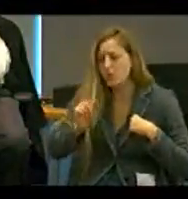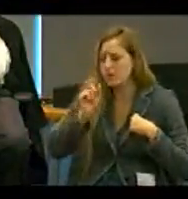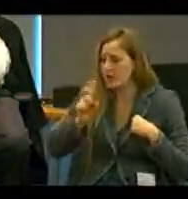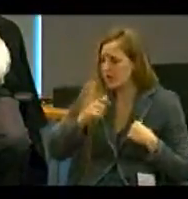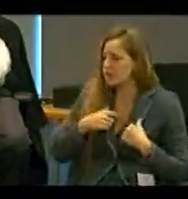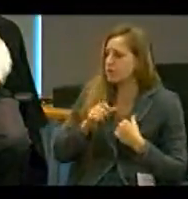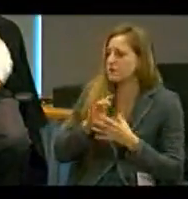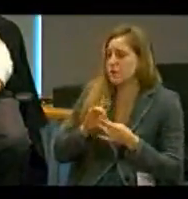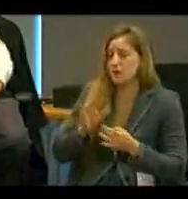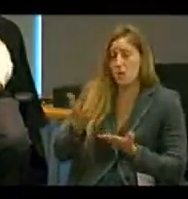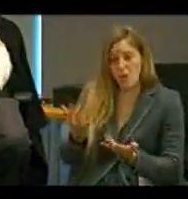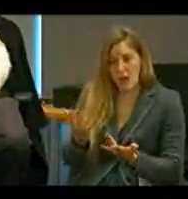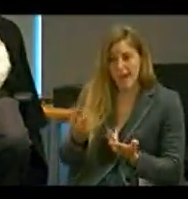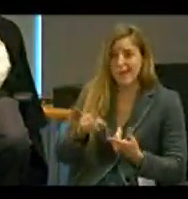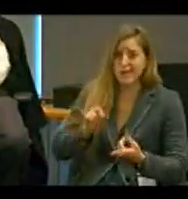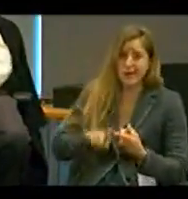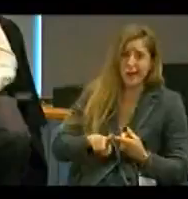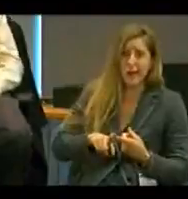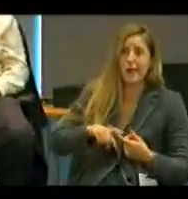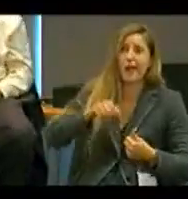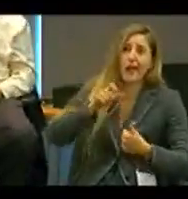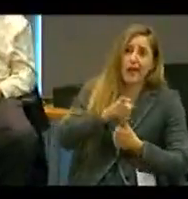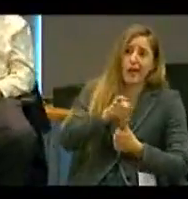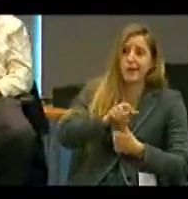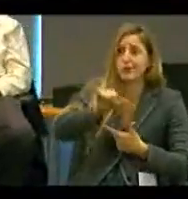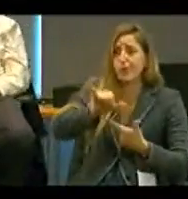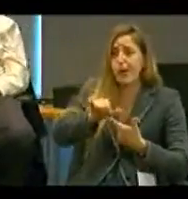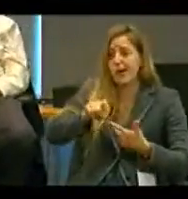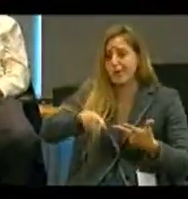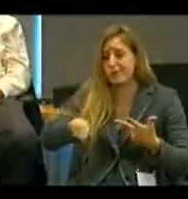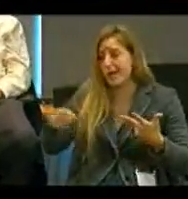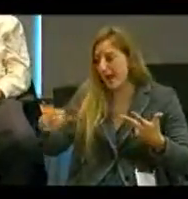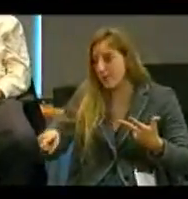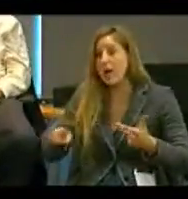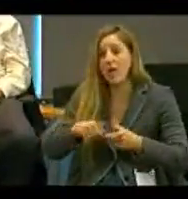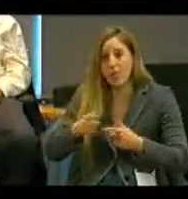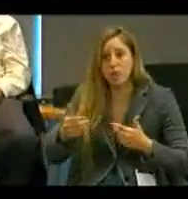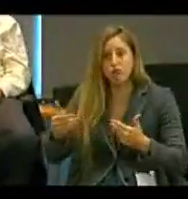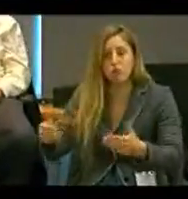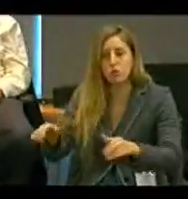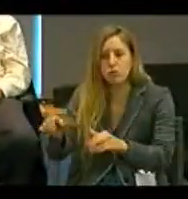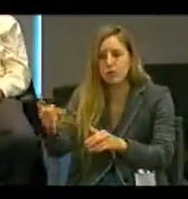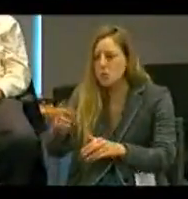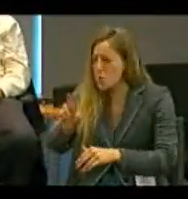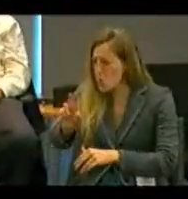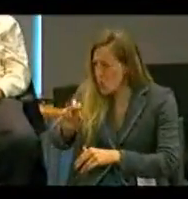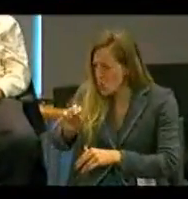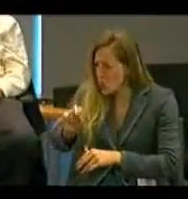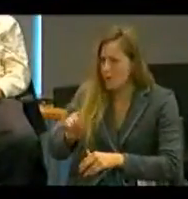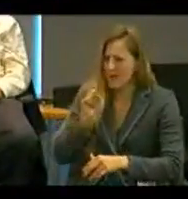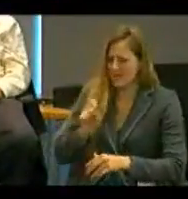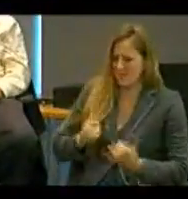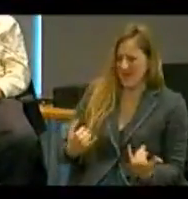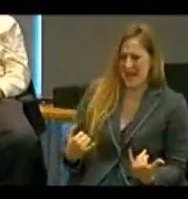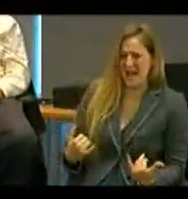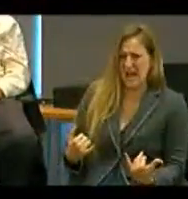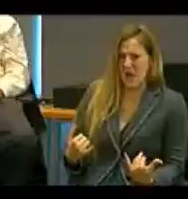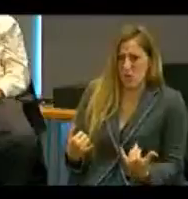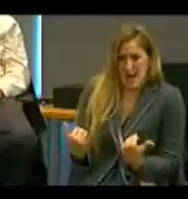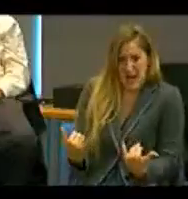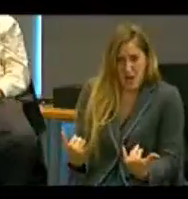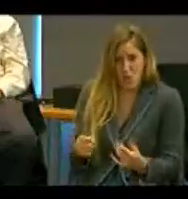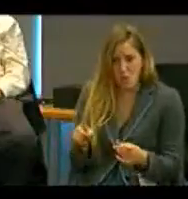until, you know, X, Y, or Z happens before we prompt schools to do something differently. Because right